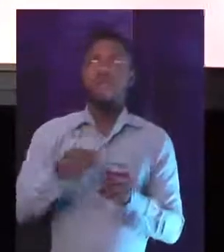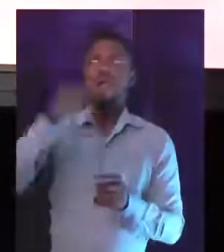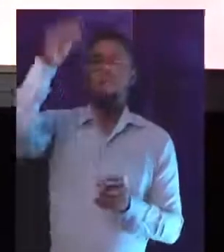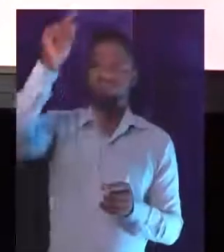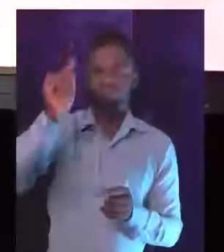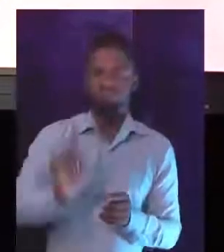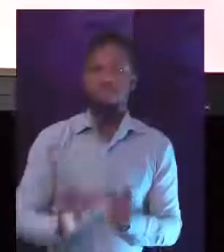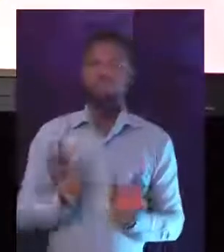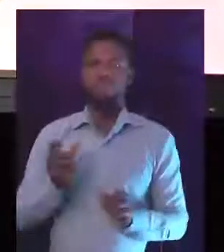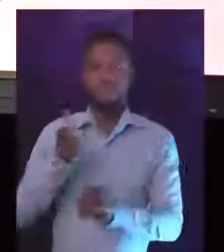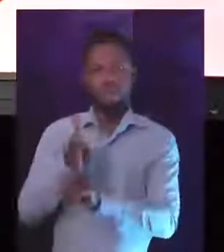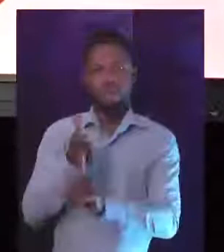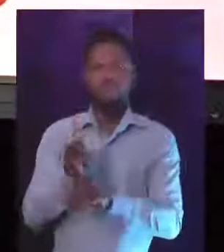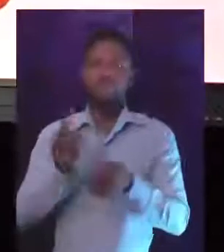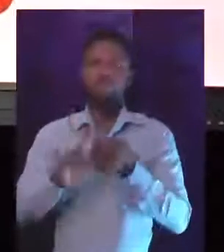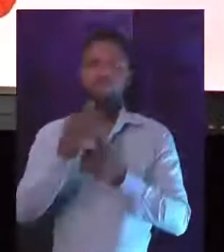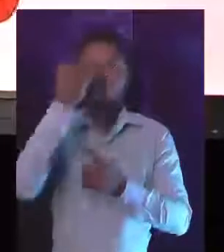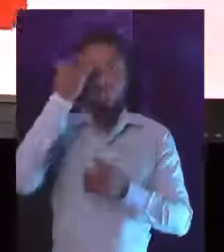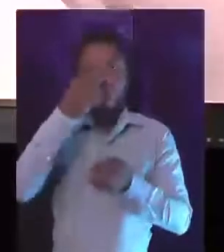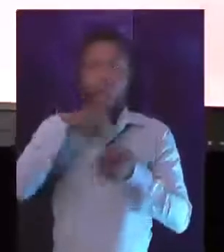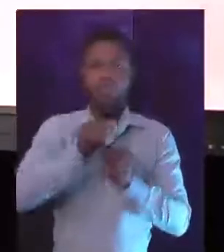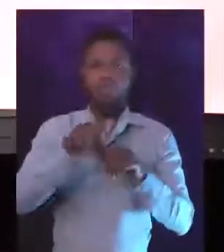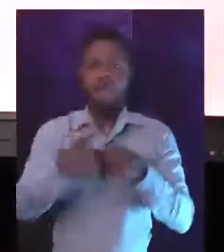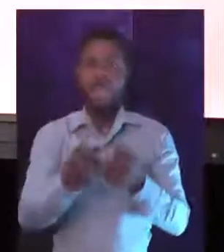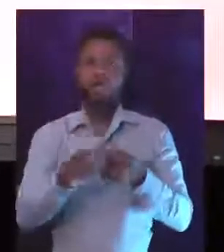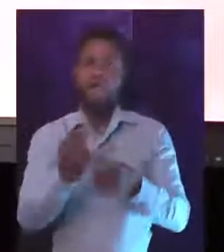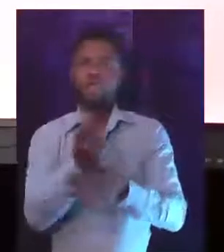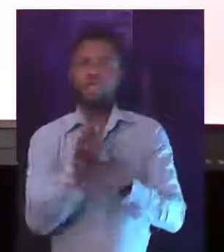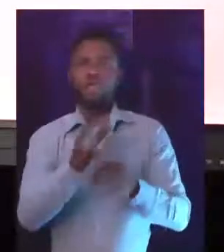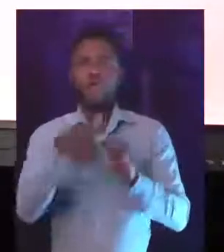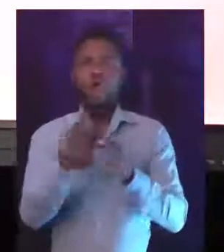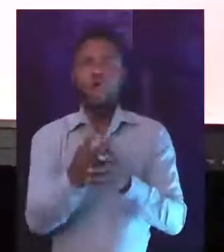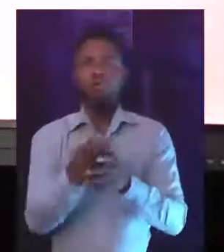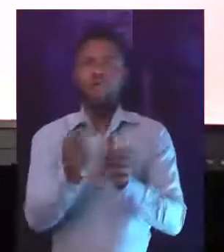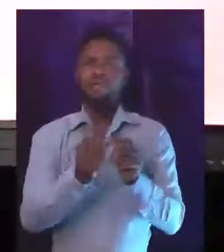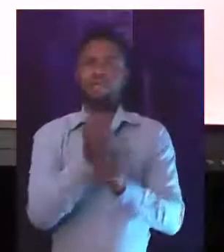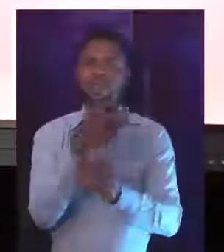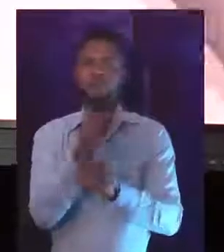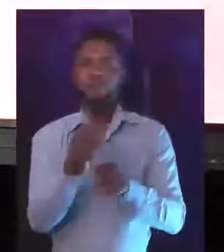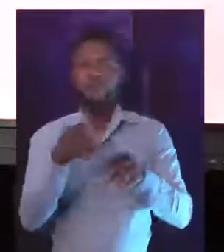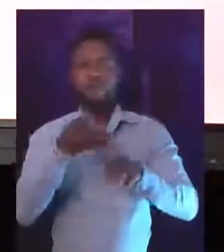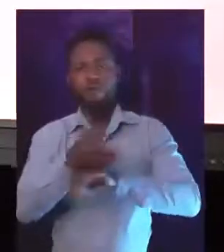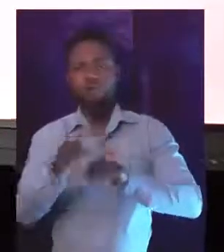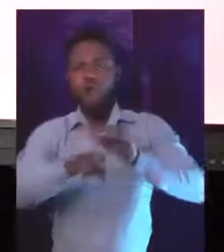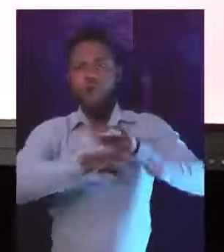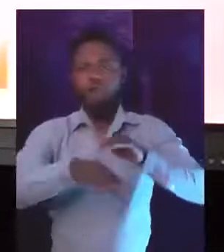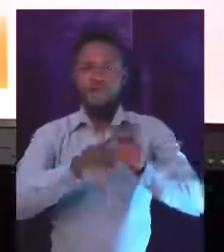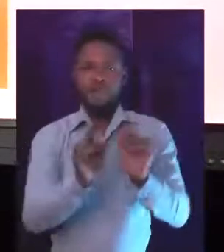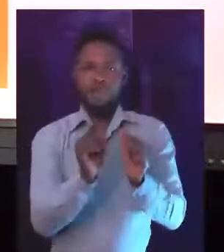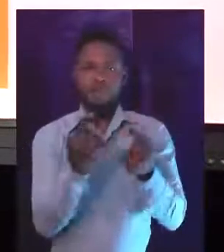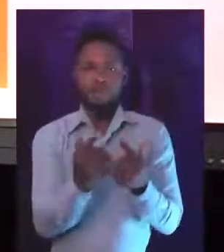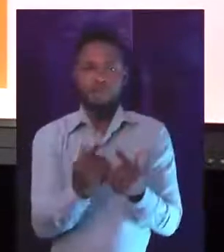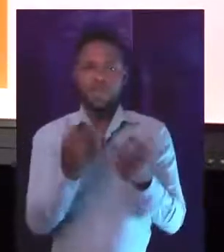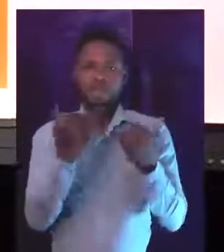contact physically. So that's all about that. To know about how to share all these types of forces